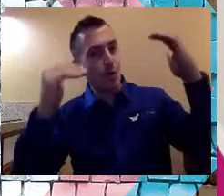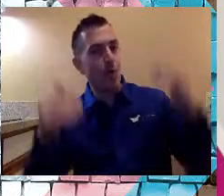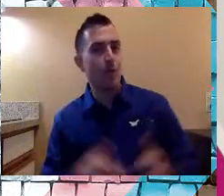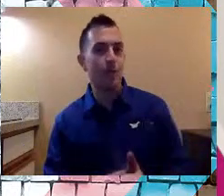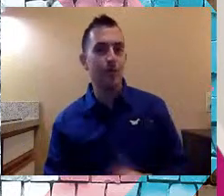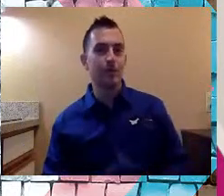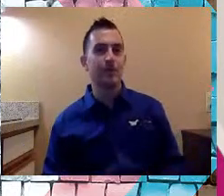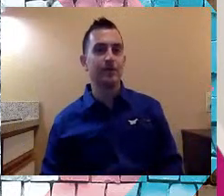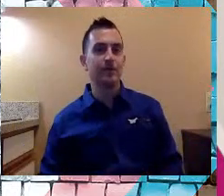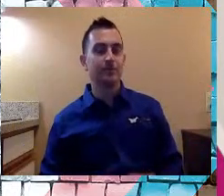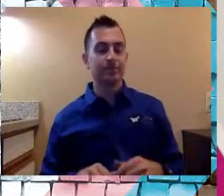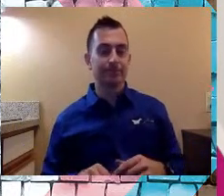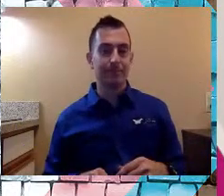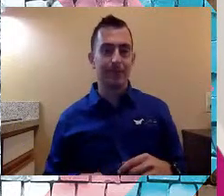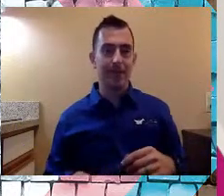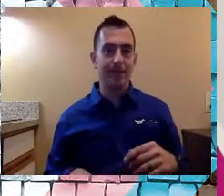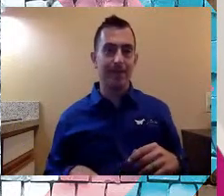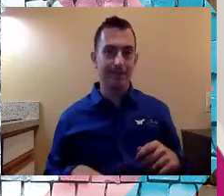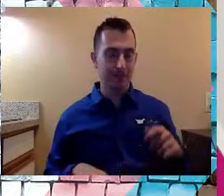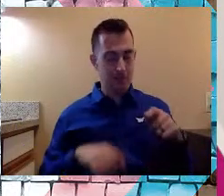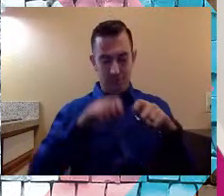wrap.